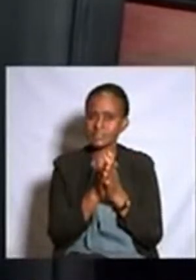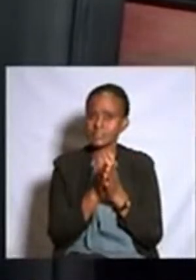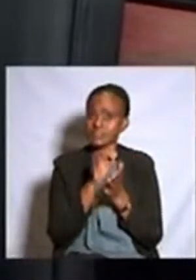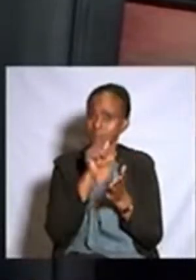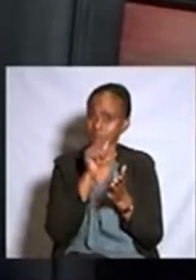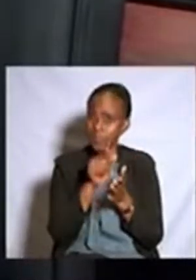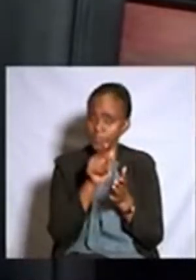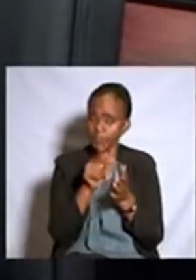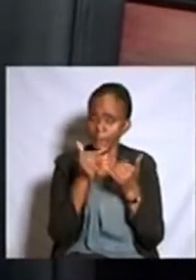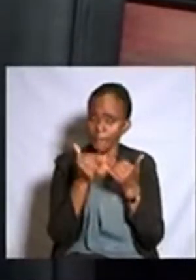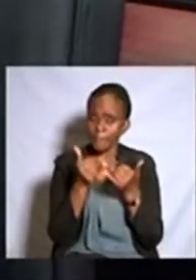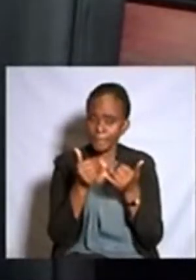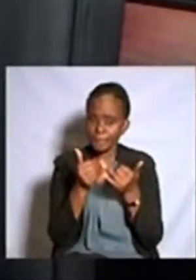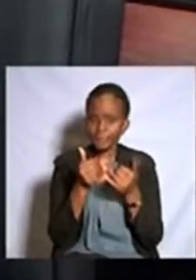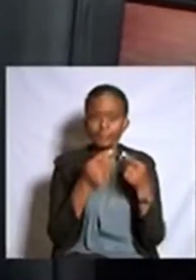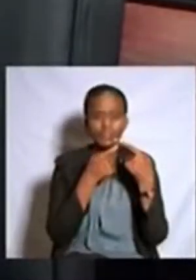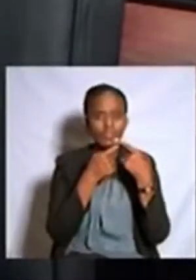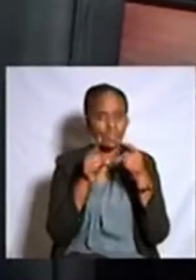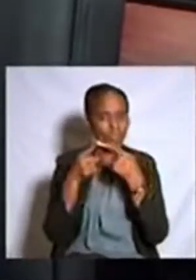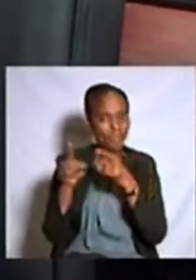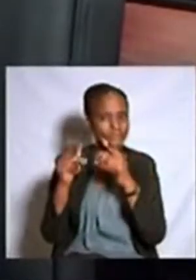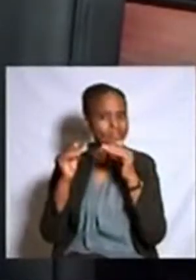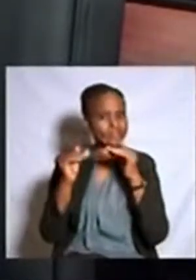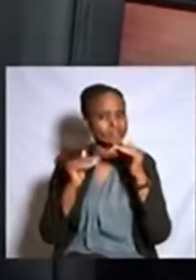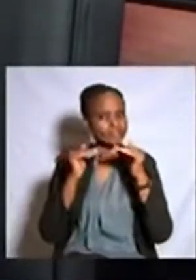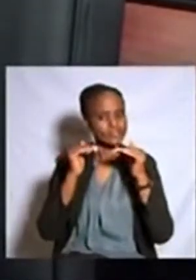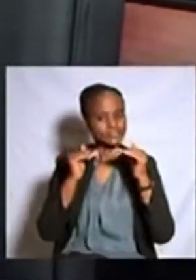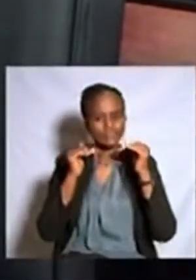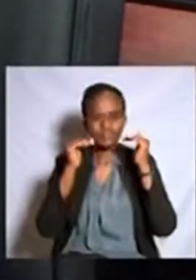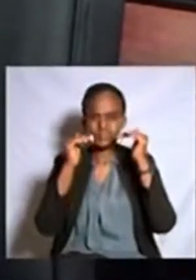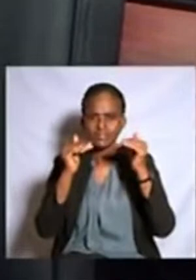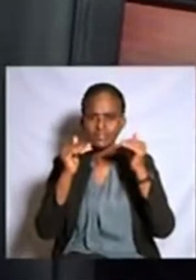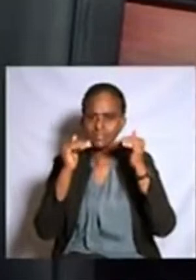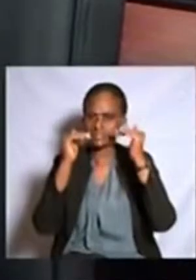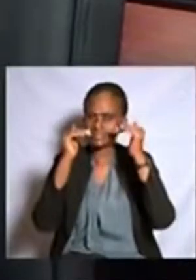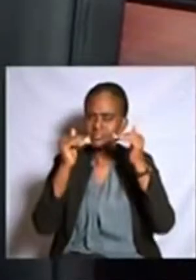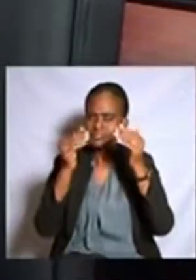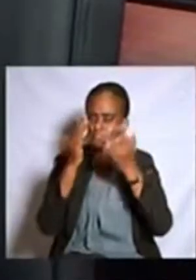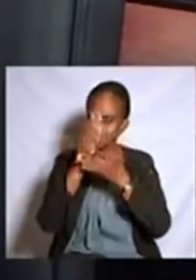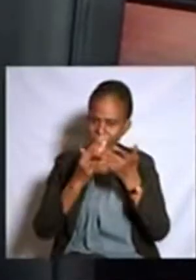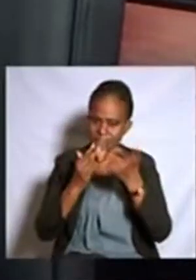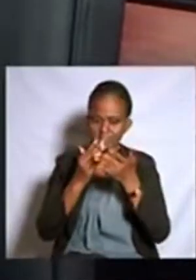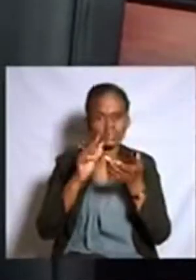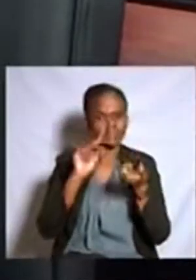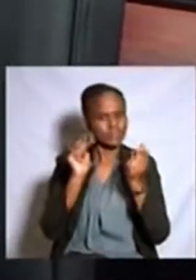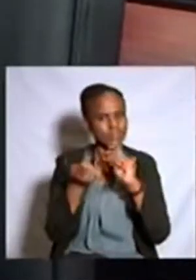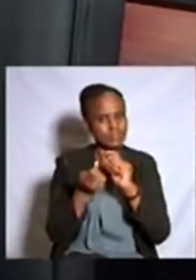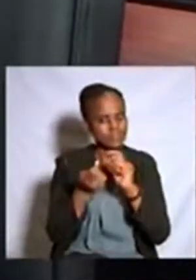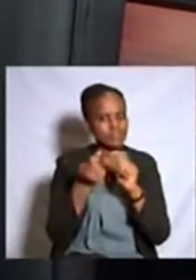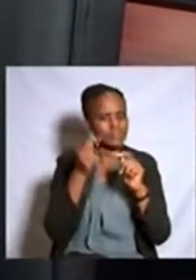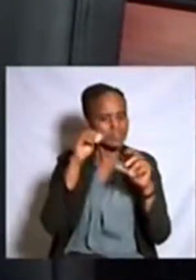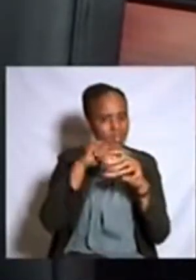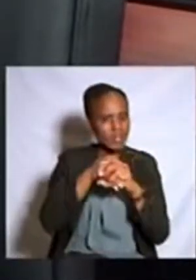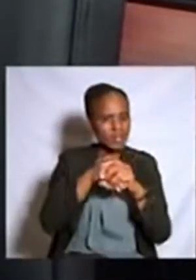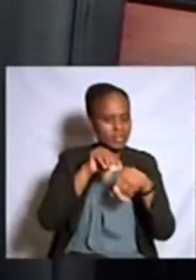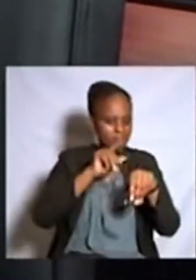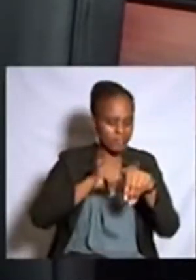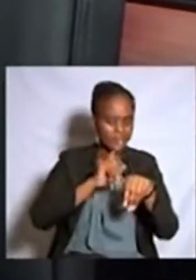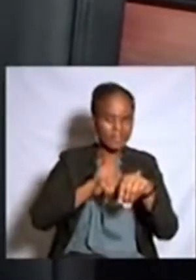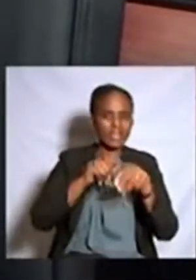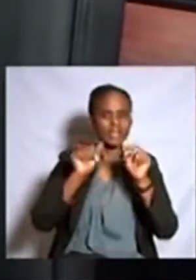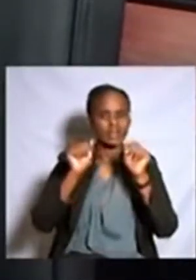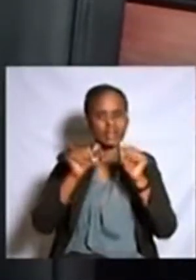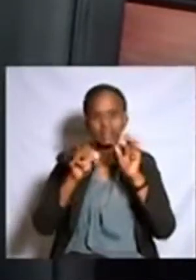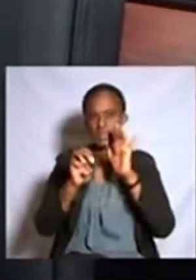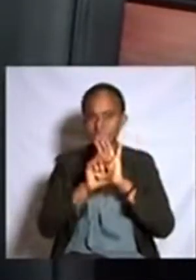are at various stages. So there are some that we're able to turn around within the shortest possible time.